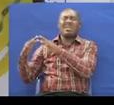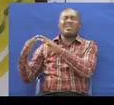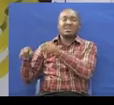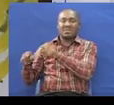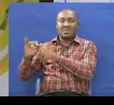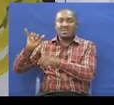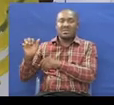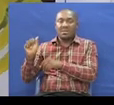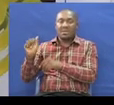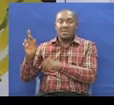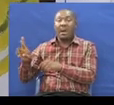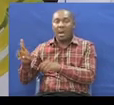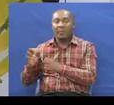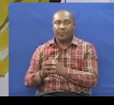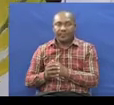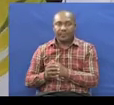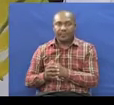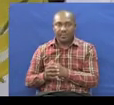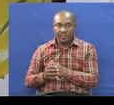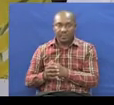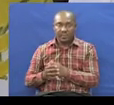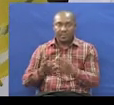and this is hydrogen